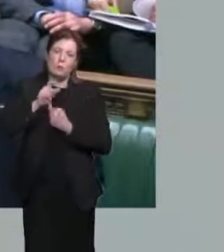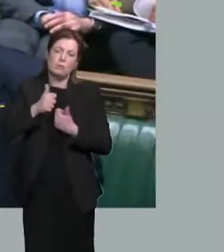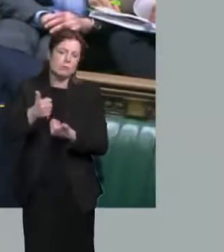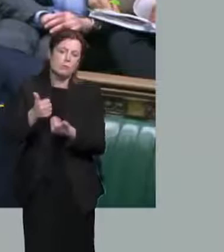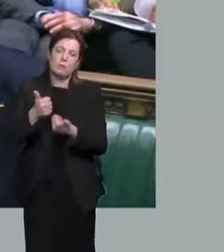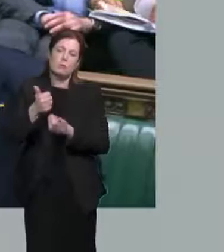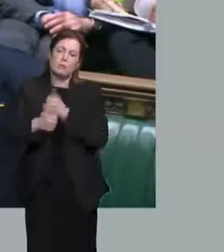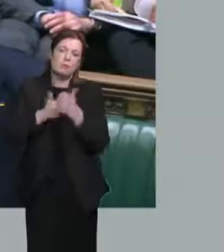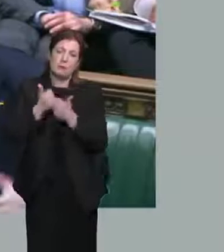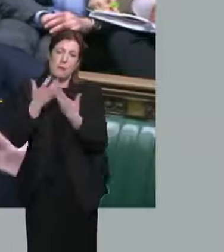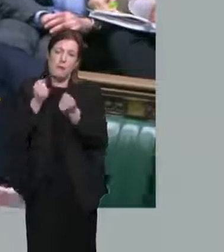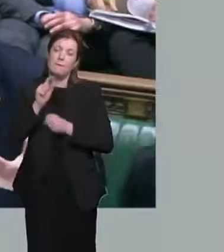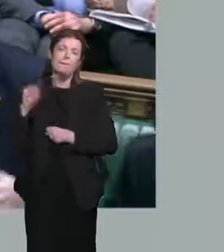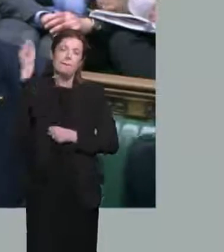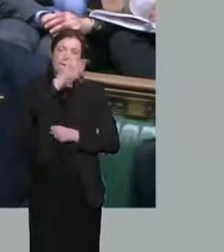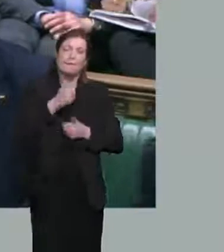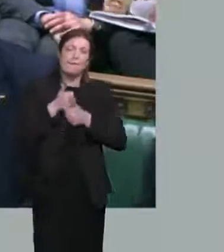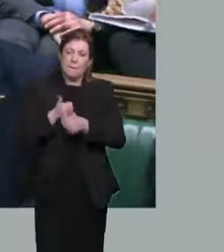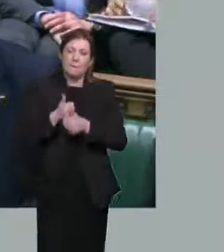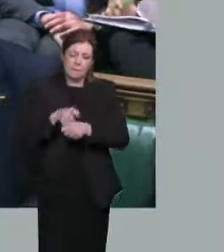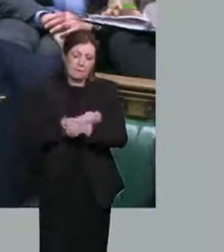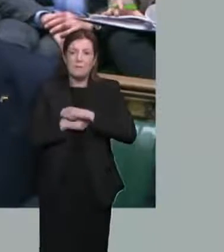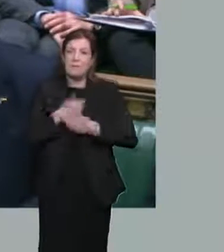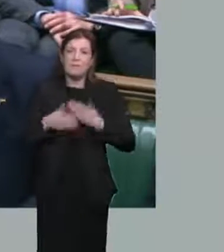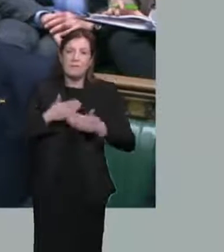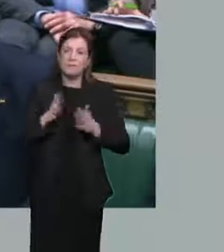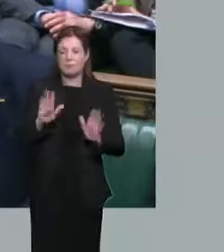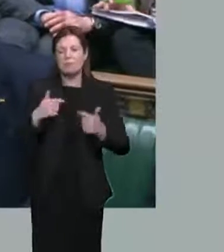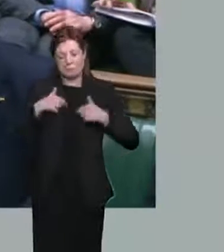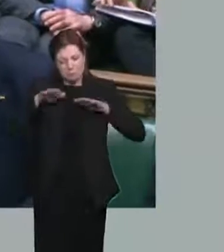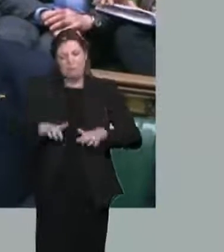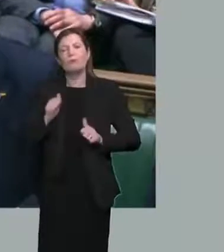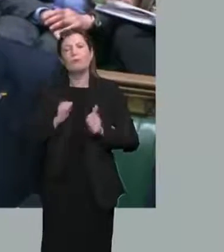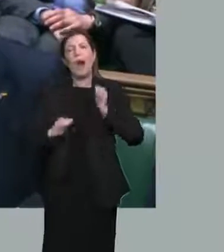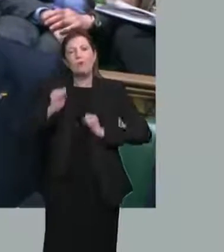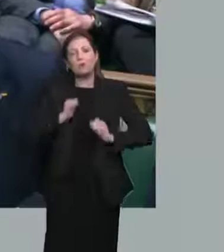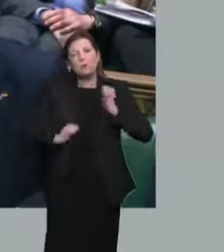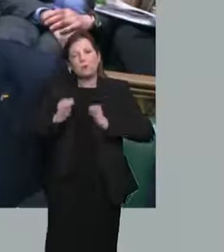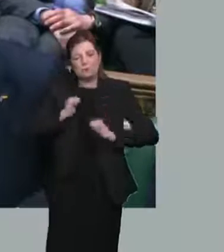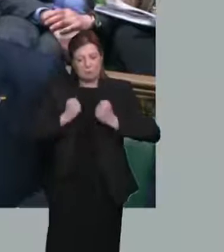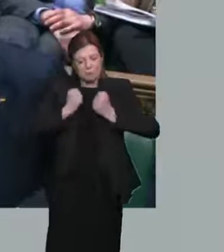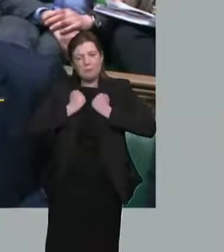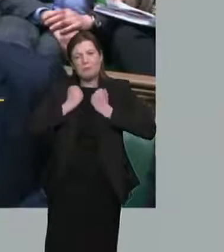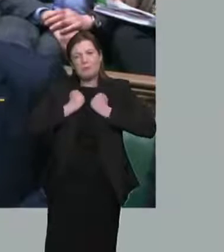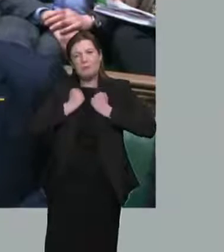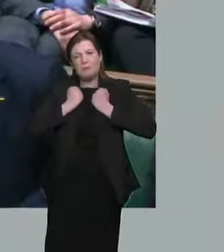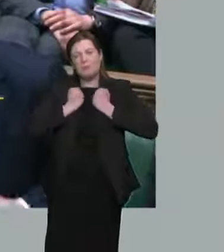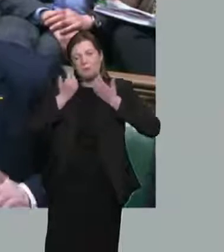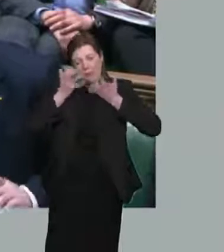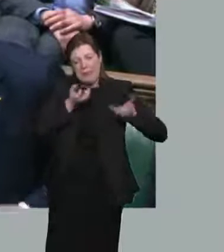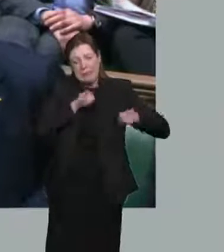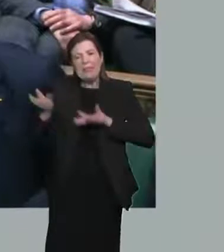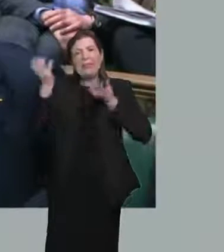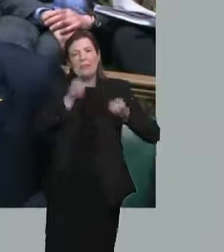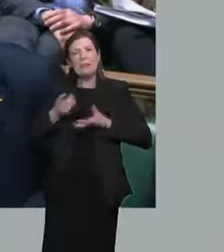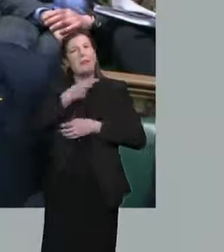communities up and down the country, and the people of this country as a whole. I am proud that we are the biggest bilateral donor, I think,